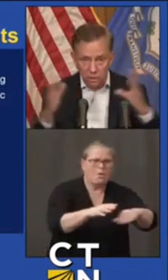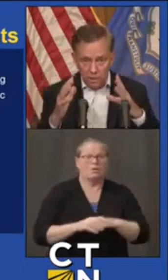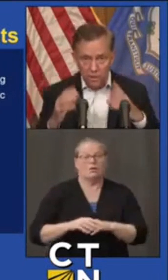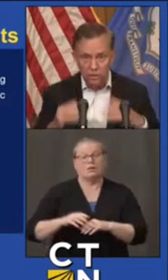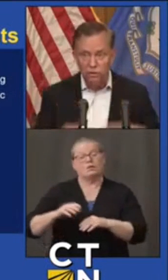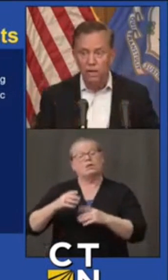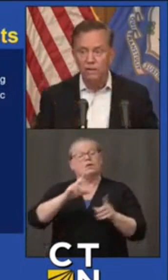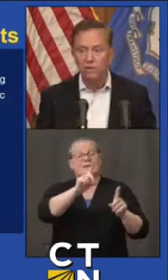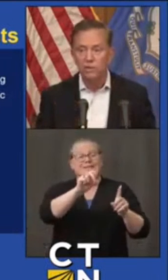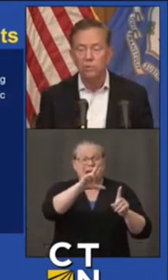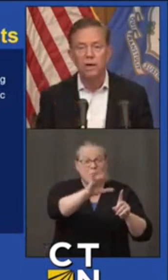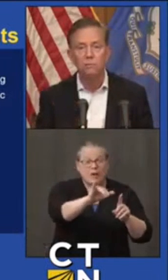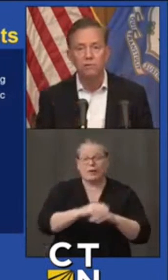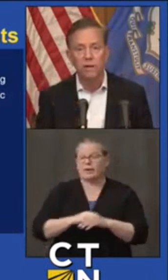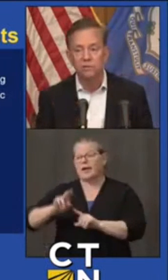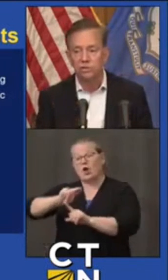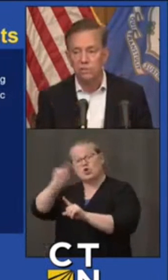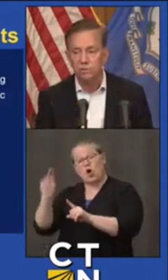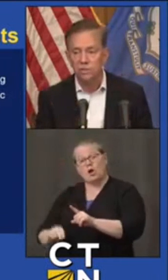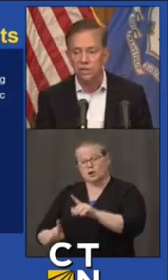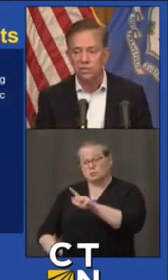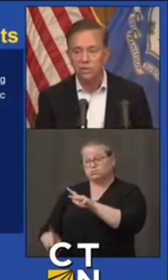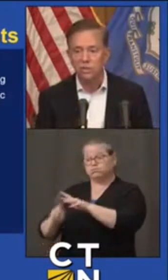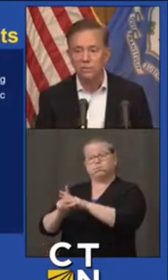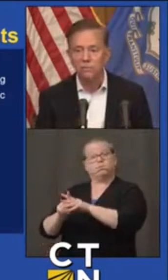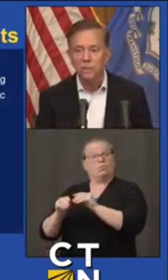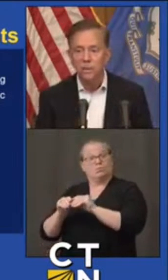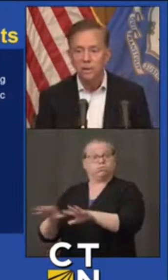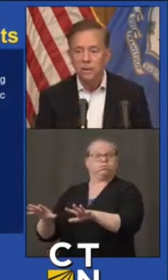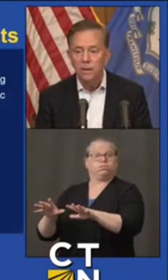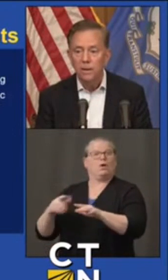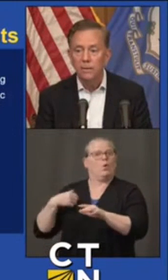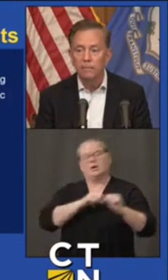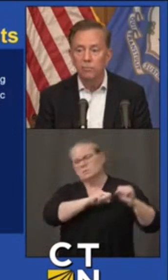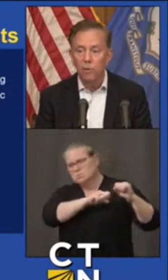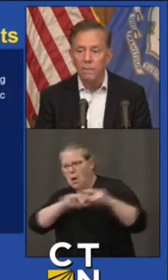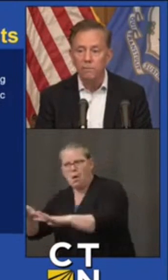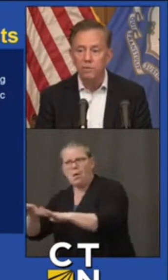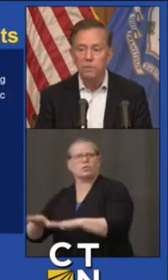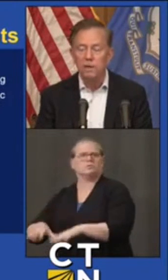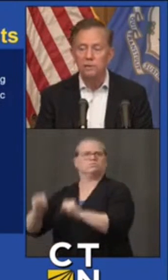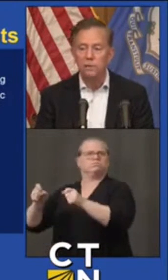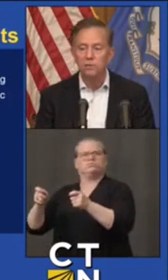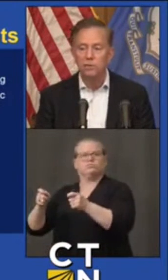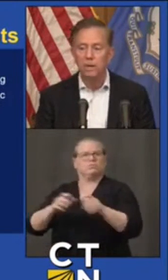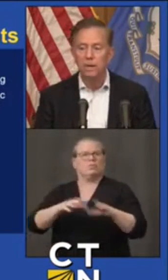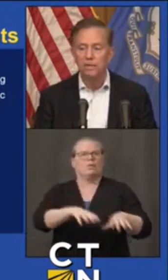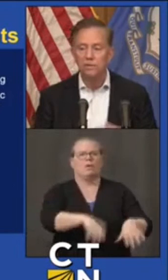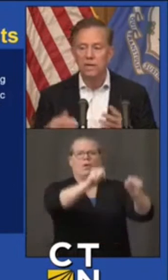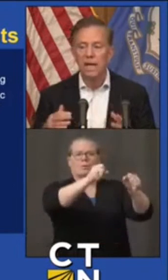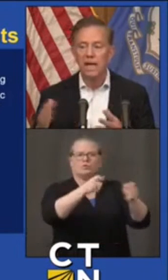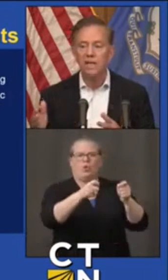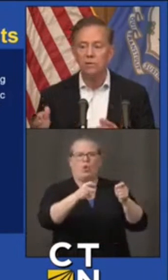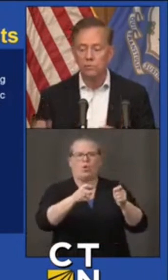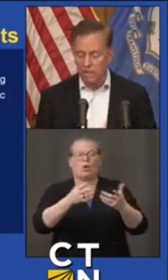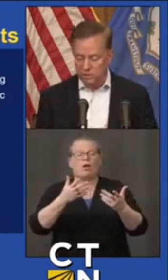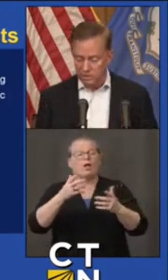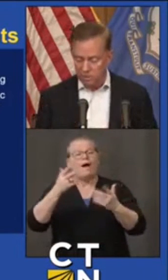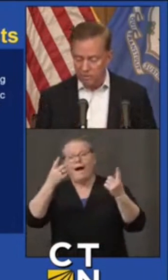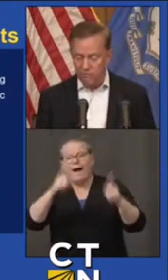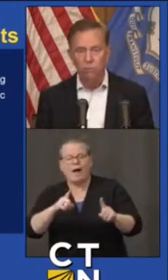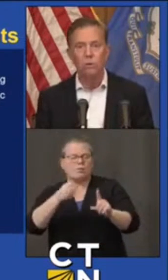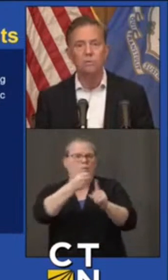can contract the spread. We've had some success there. Rapid response for those spots and adding new